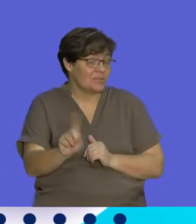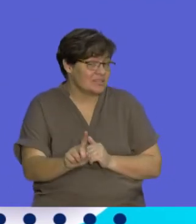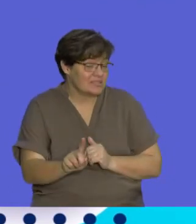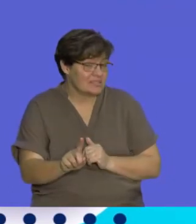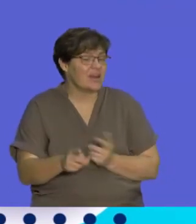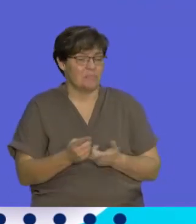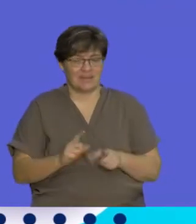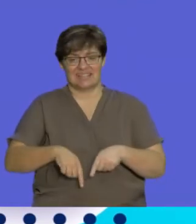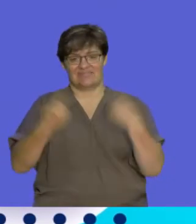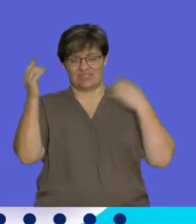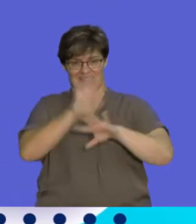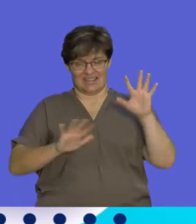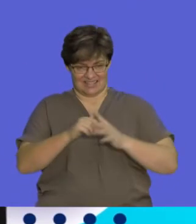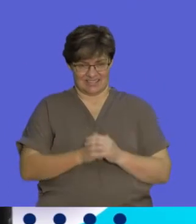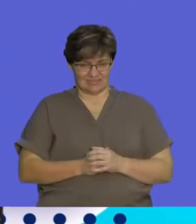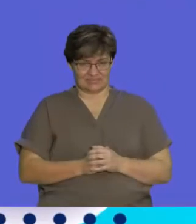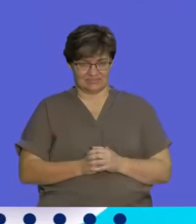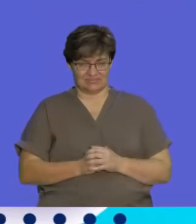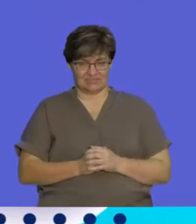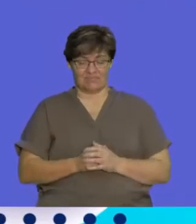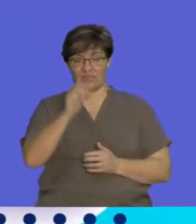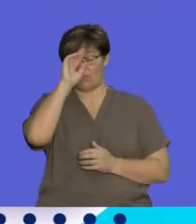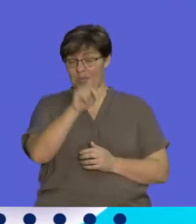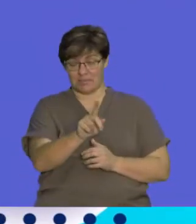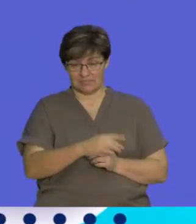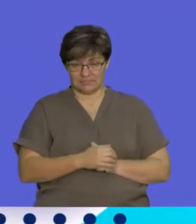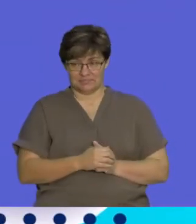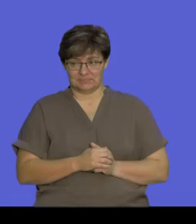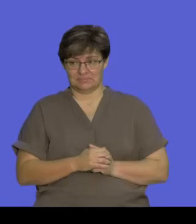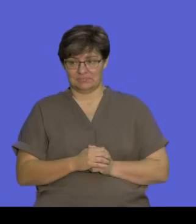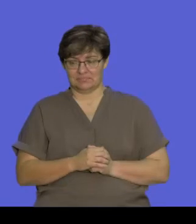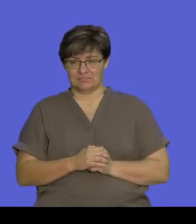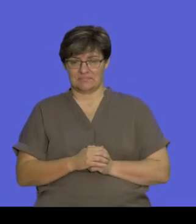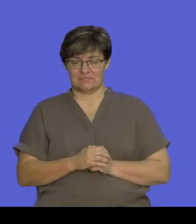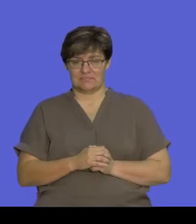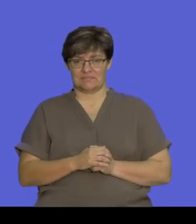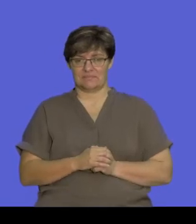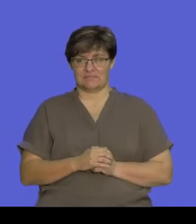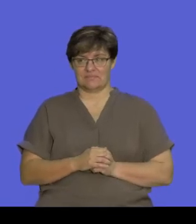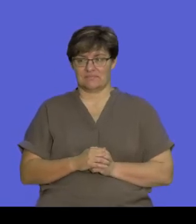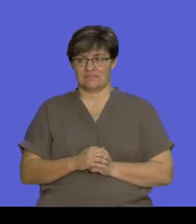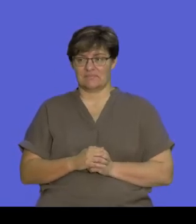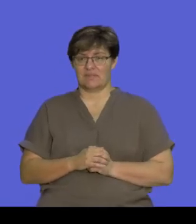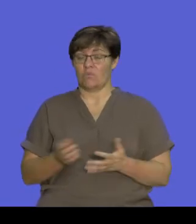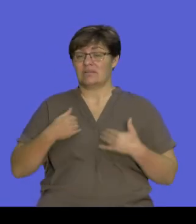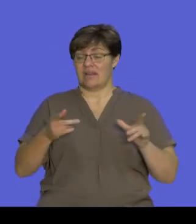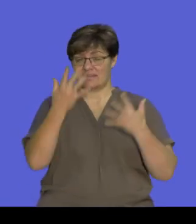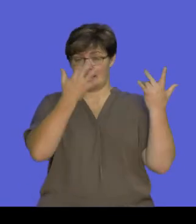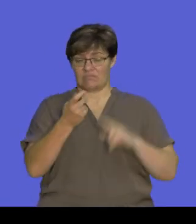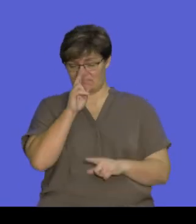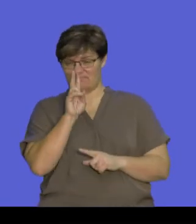different color. So remember, let's get going with that particular calculation, and then we'll be able to see